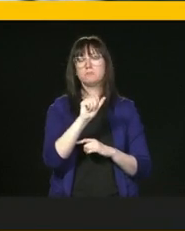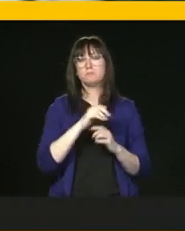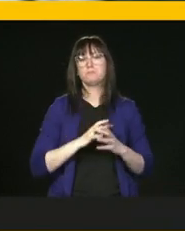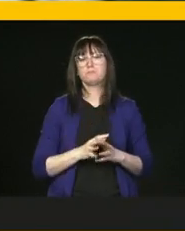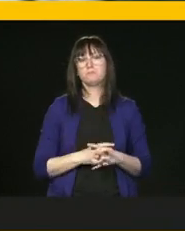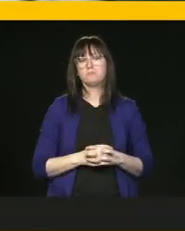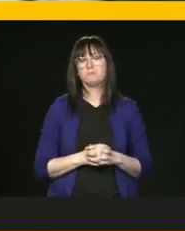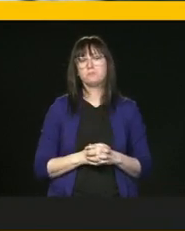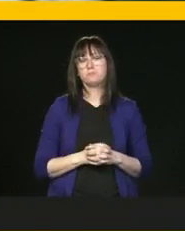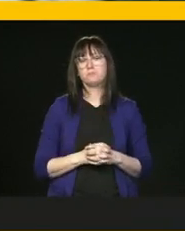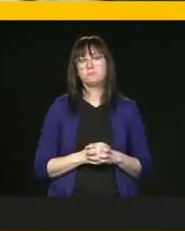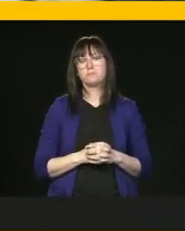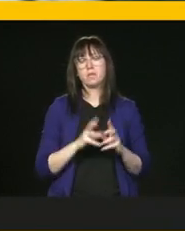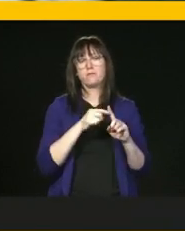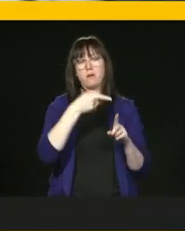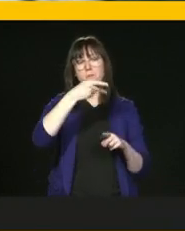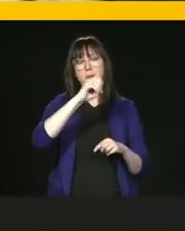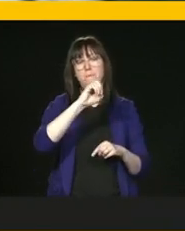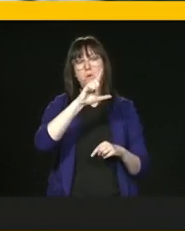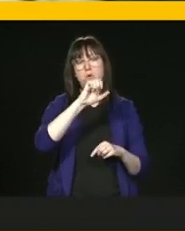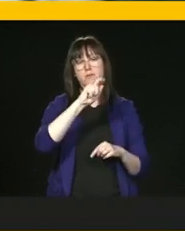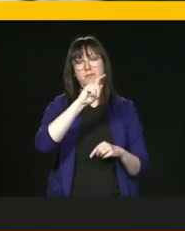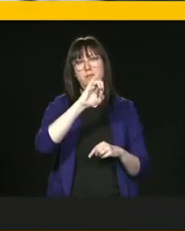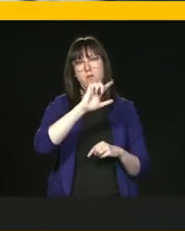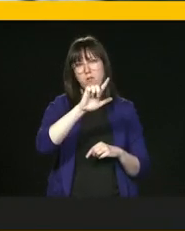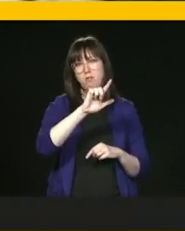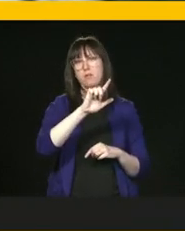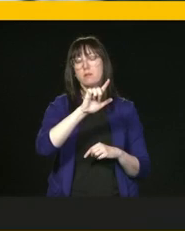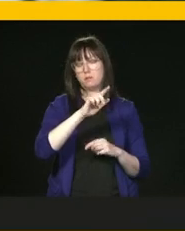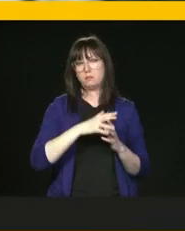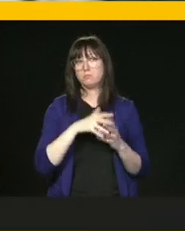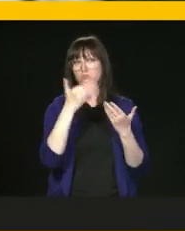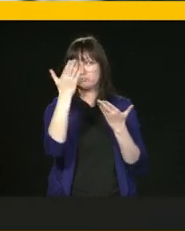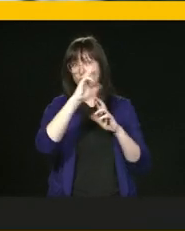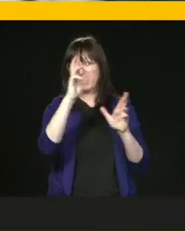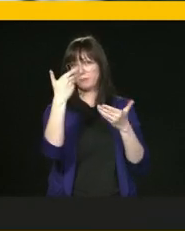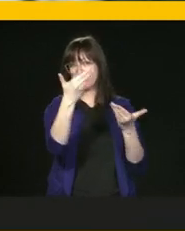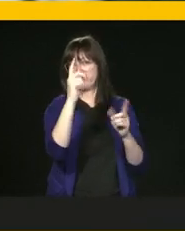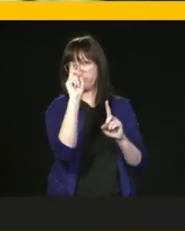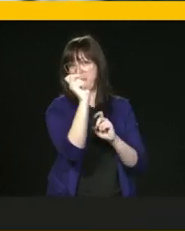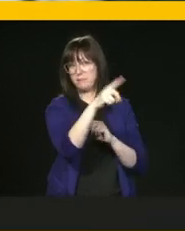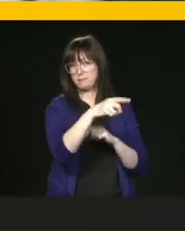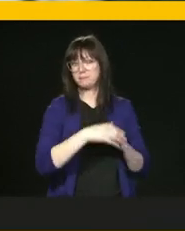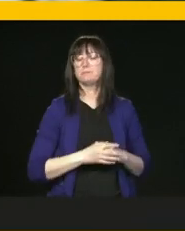de Maura Forrest, Politico. La parole est à vous. Your line is now open. Please go ahead.